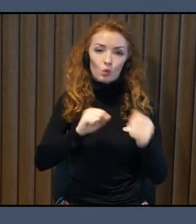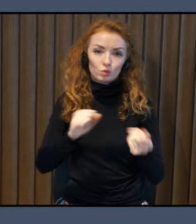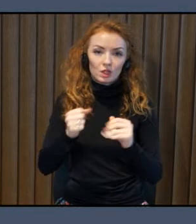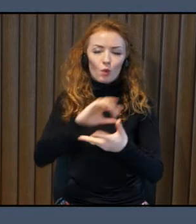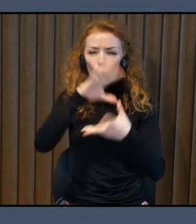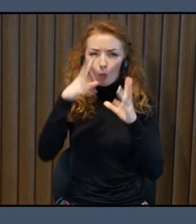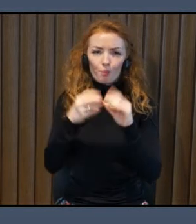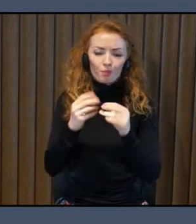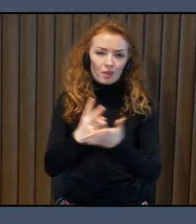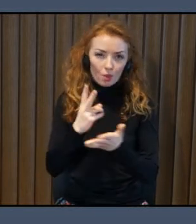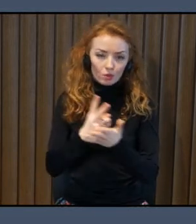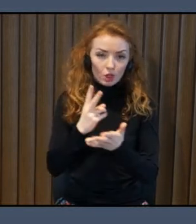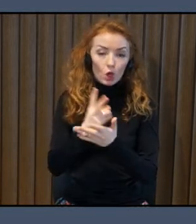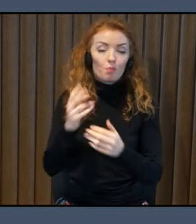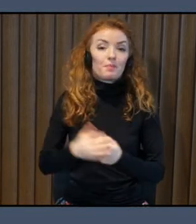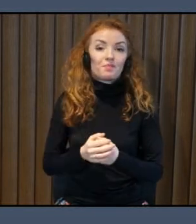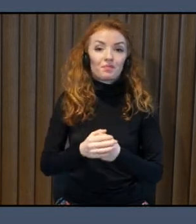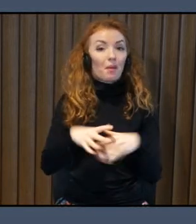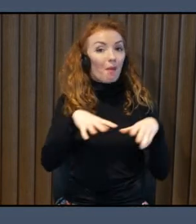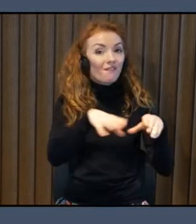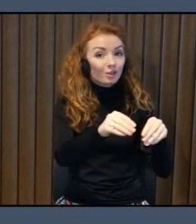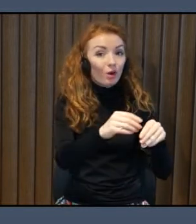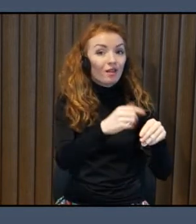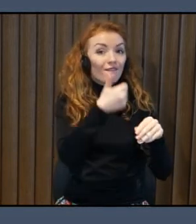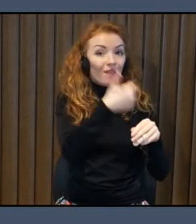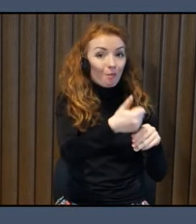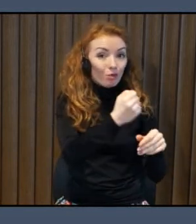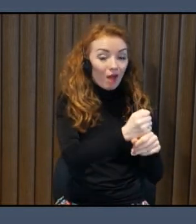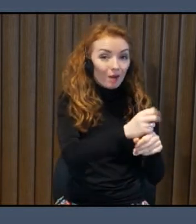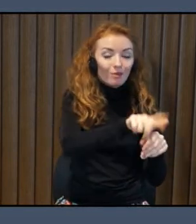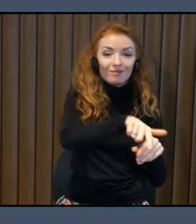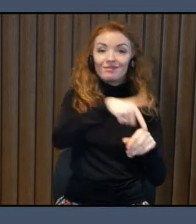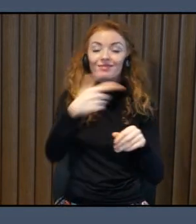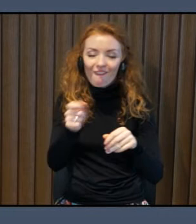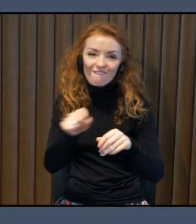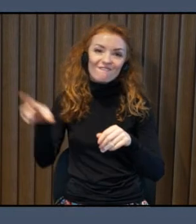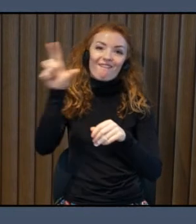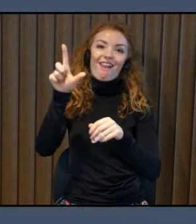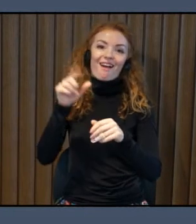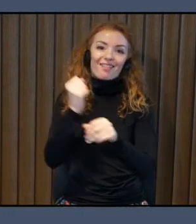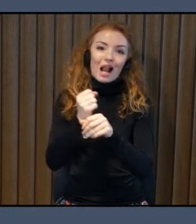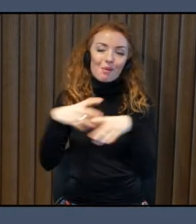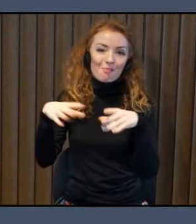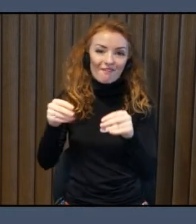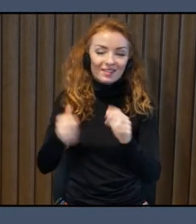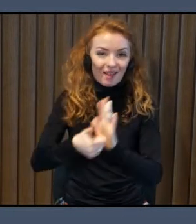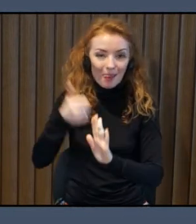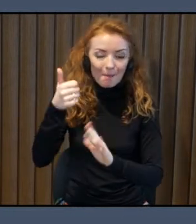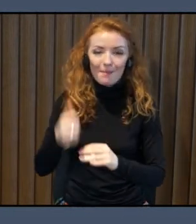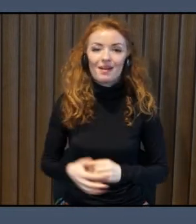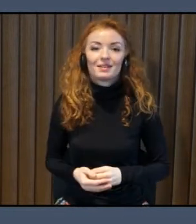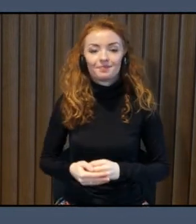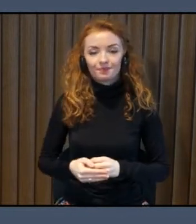rather severe functional disabilities. And so it is great that by doing